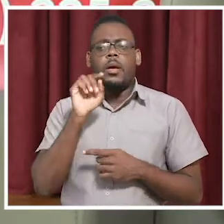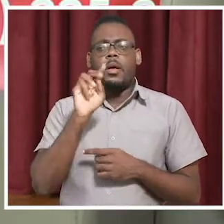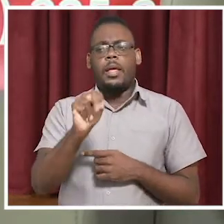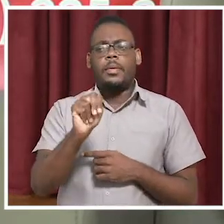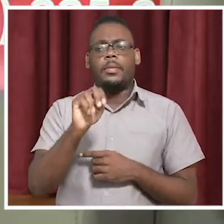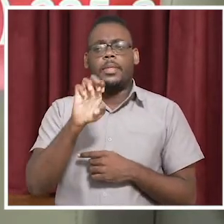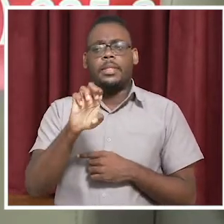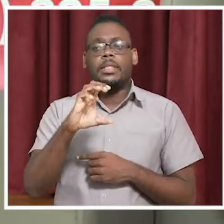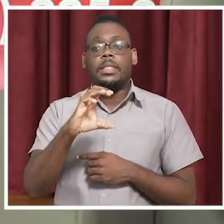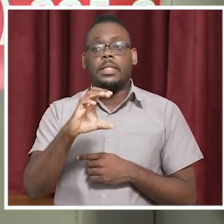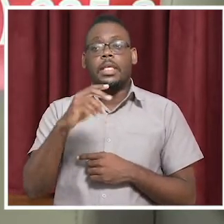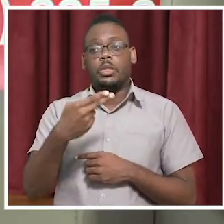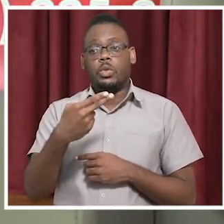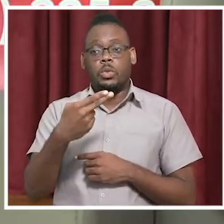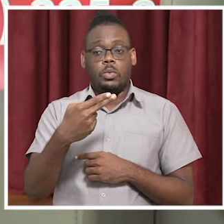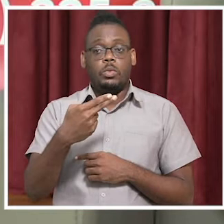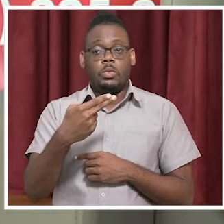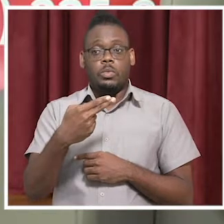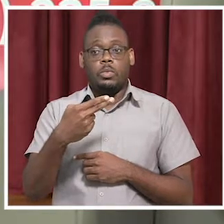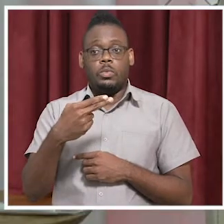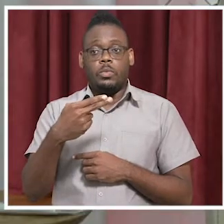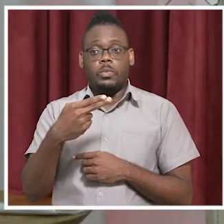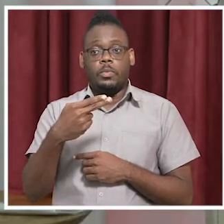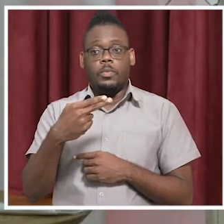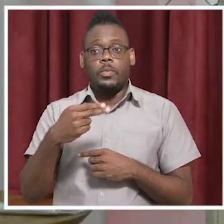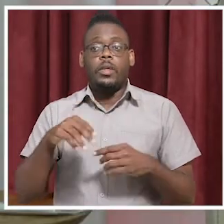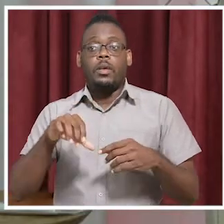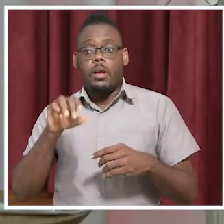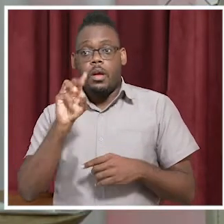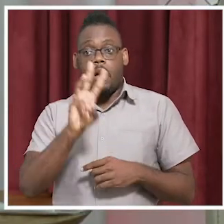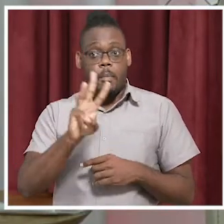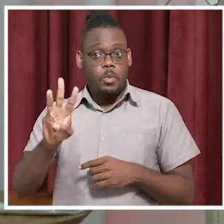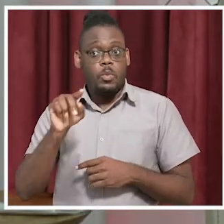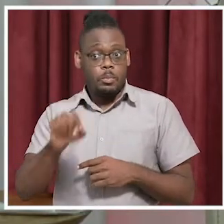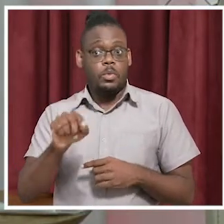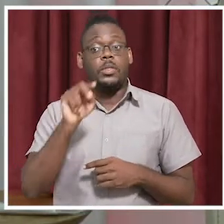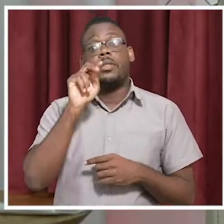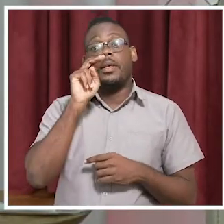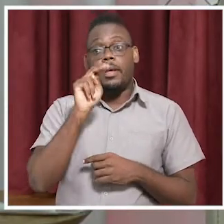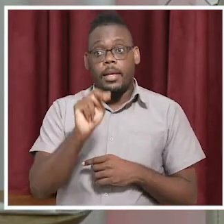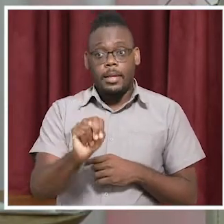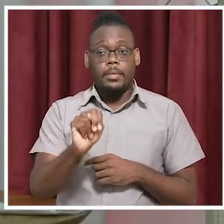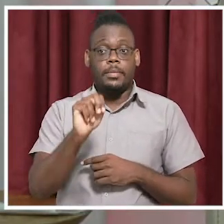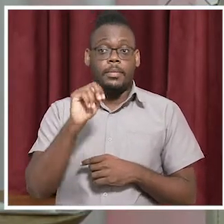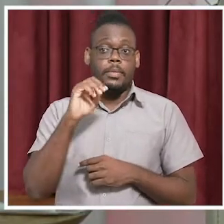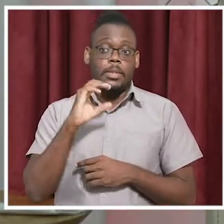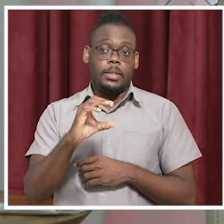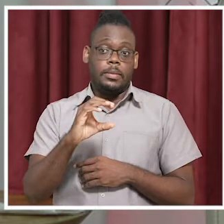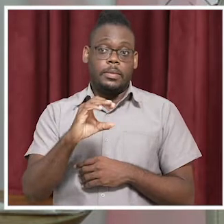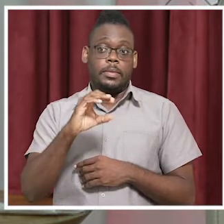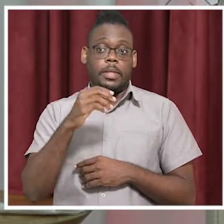www.ncshl.co.tt. Okay. Now, we mentioned elderly. We talk about persons from impoverished homes. Can we get a snapshot